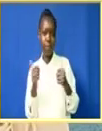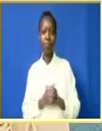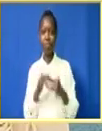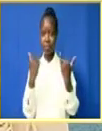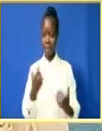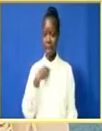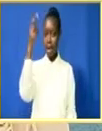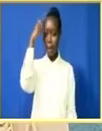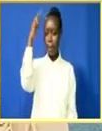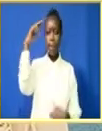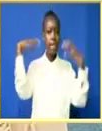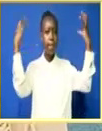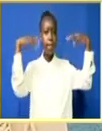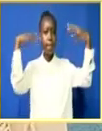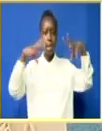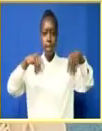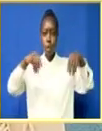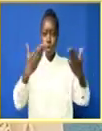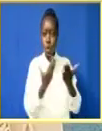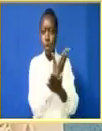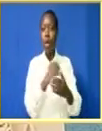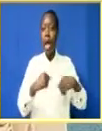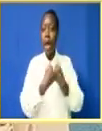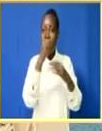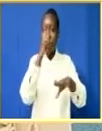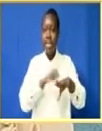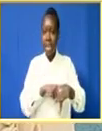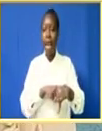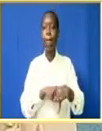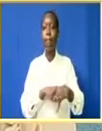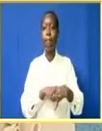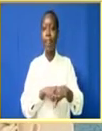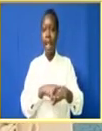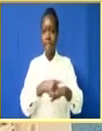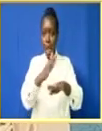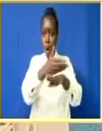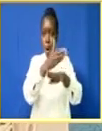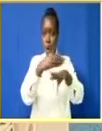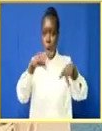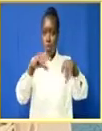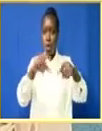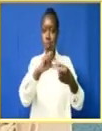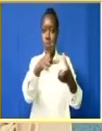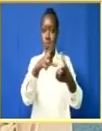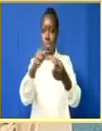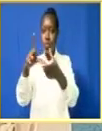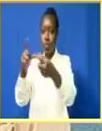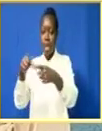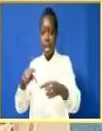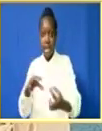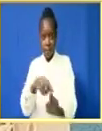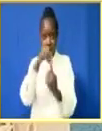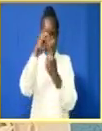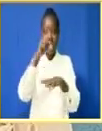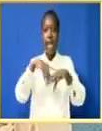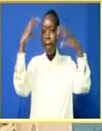remember splash erosion occurs when there's detachment of the topmost soil, okay. especially when it rains okay. or